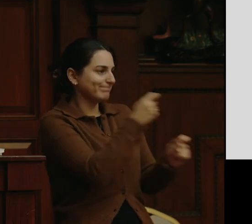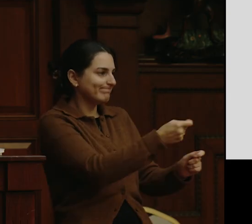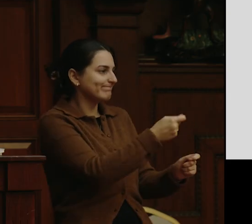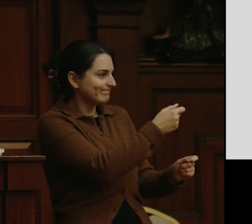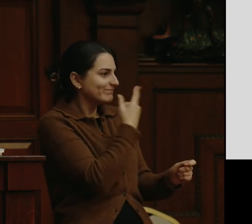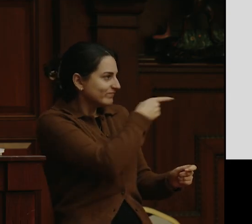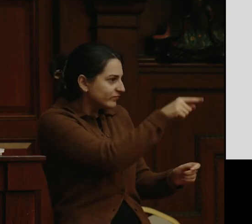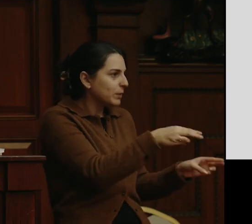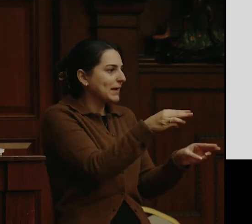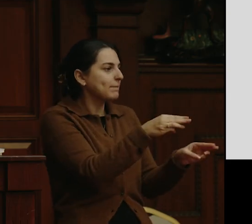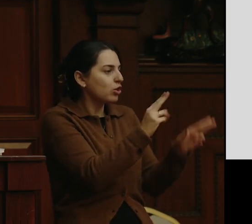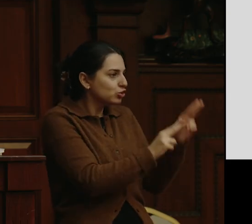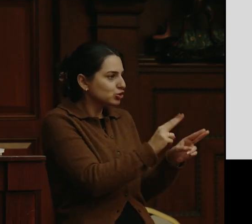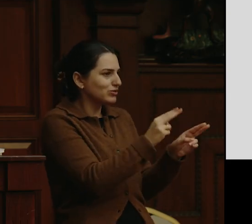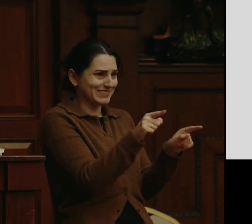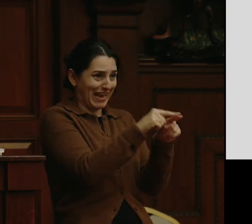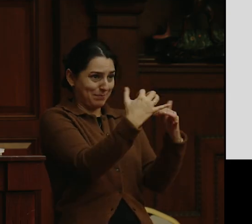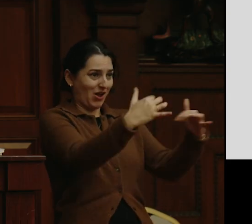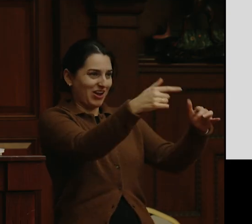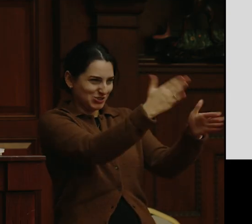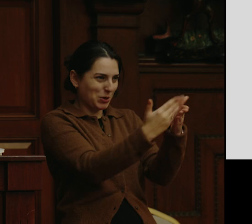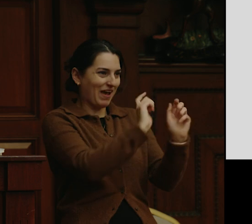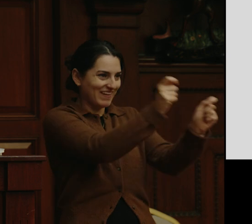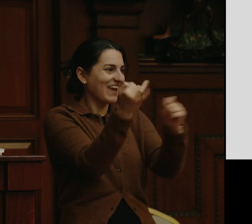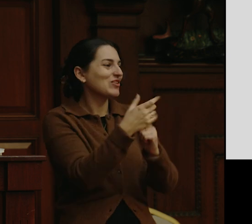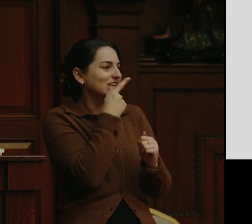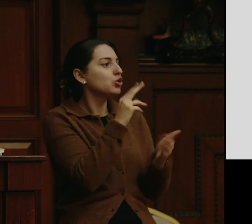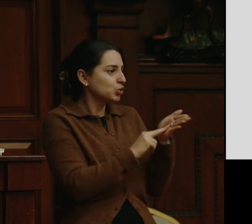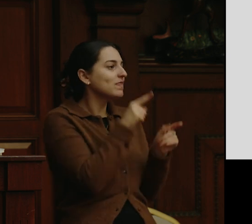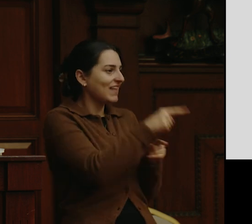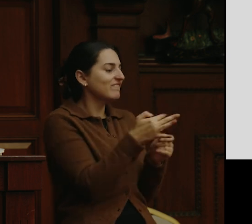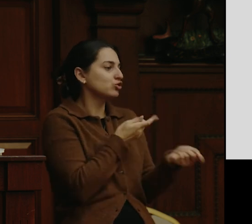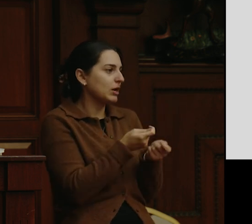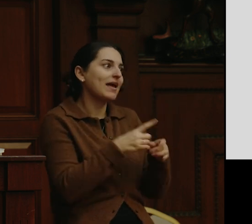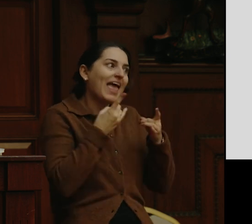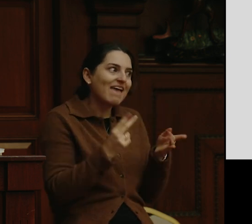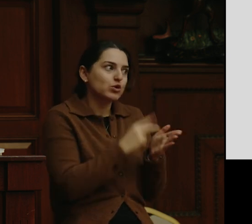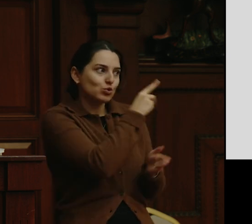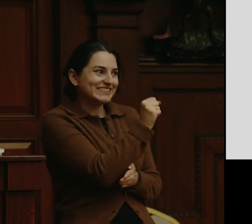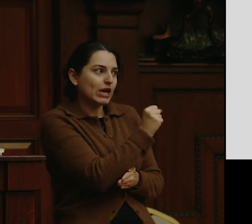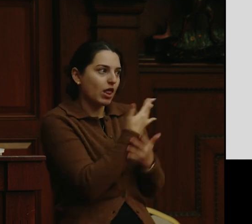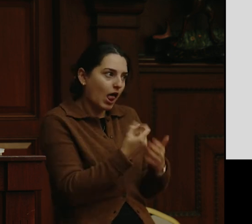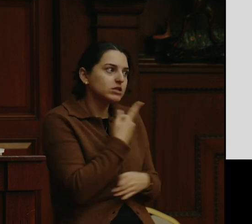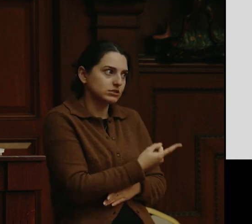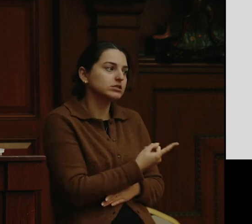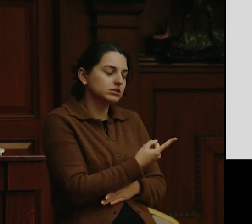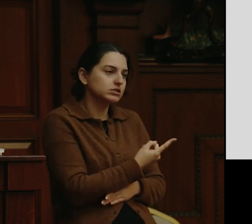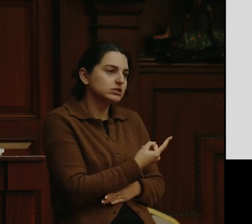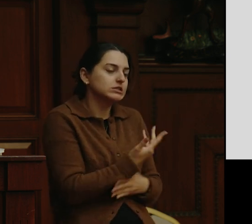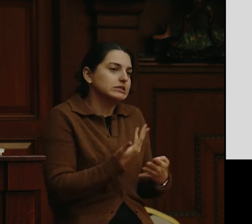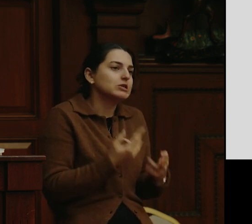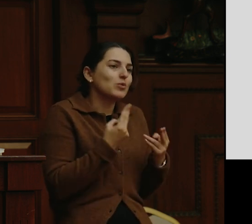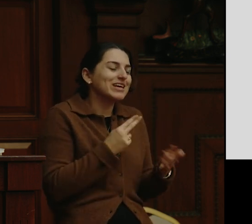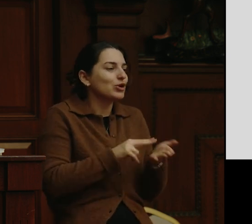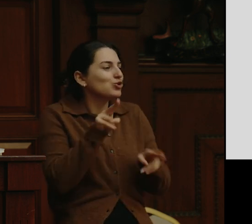steroids. I prescribe steroids for people in this audience, so I use them, but we do rely heavily on them, and that's something we do need